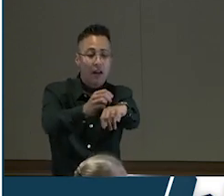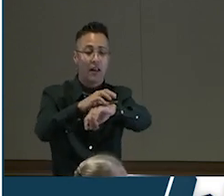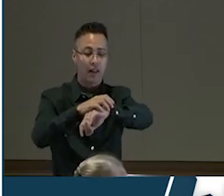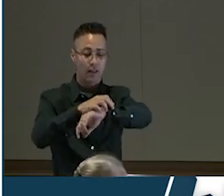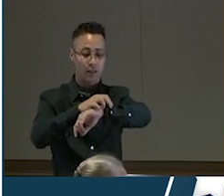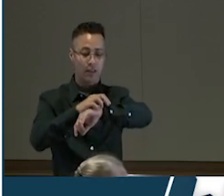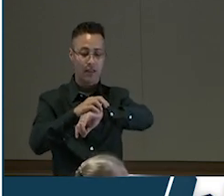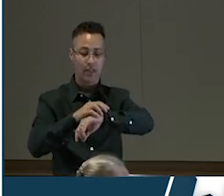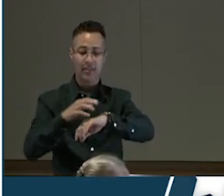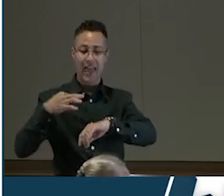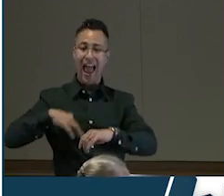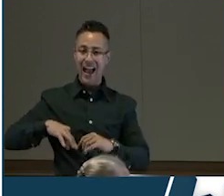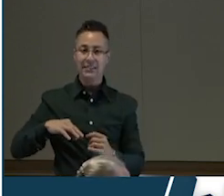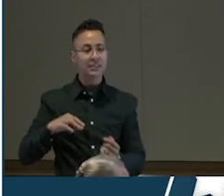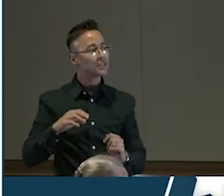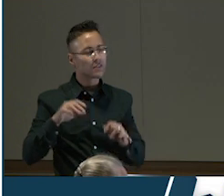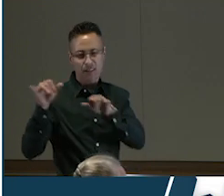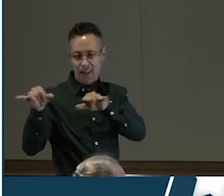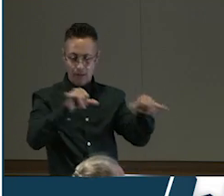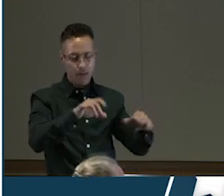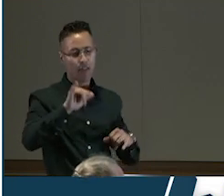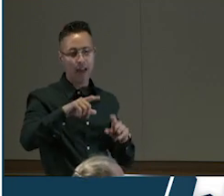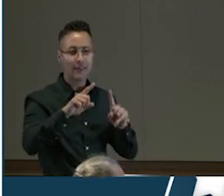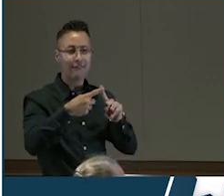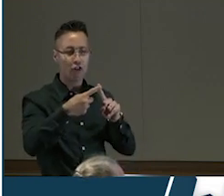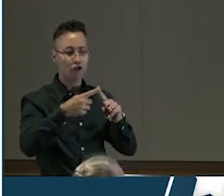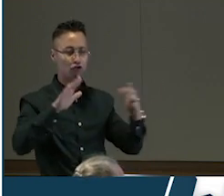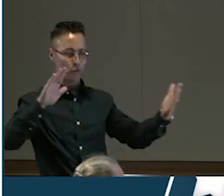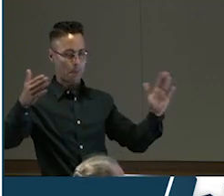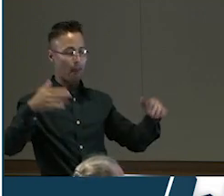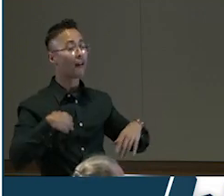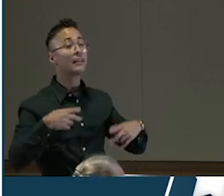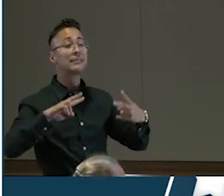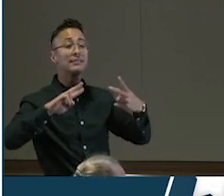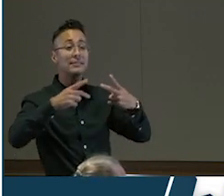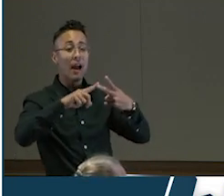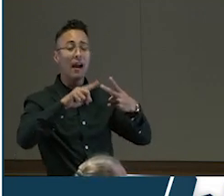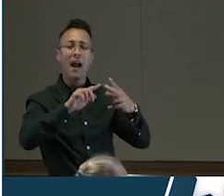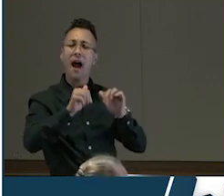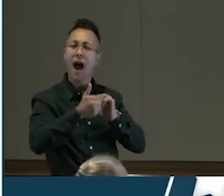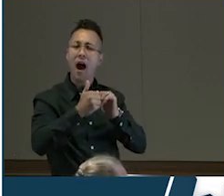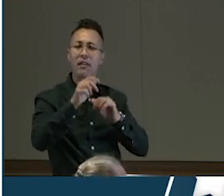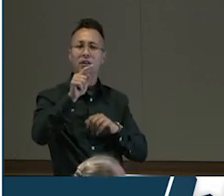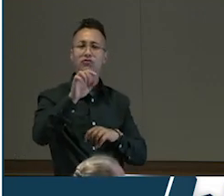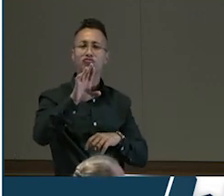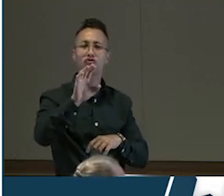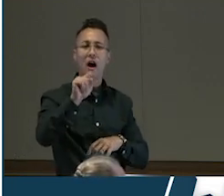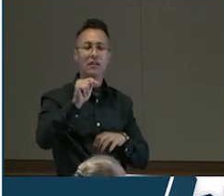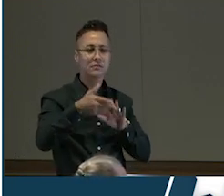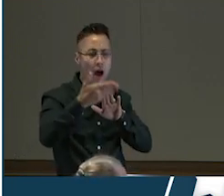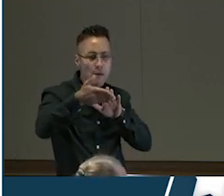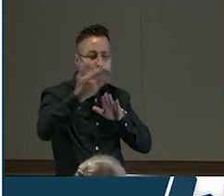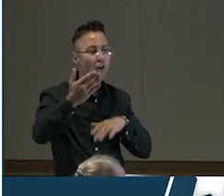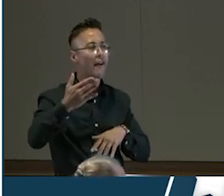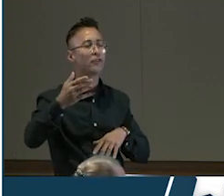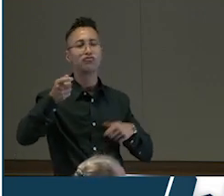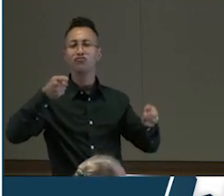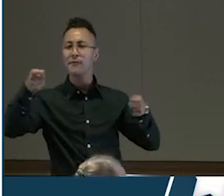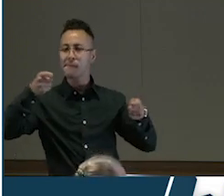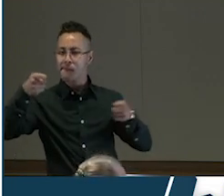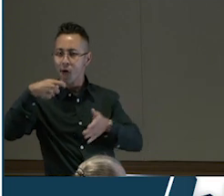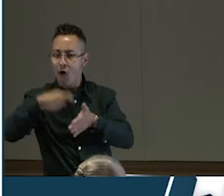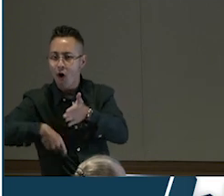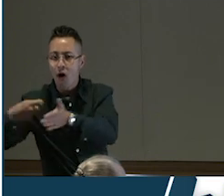handled, identical, right? So that's the first thing. Second is trust operations, administration cost, right? While